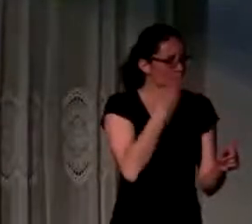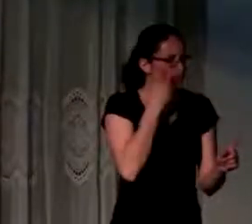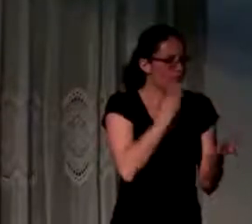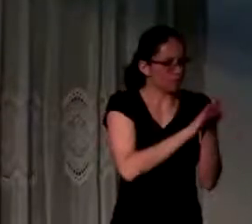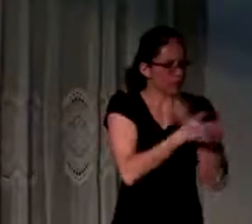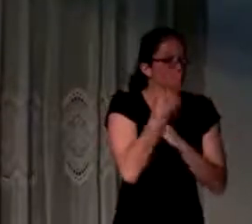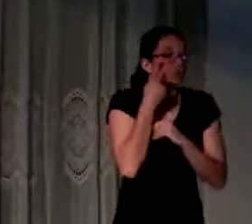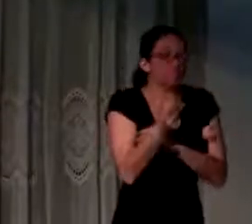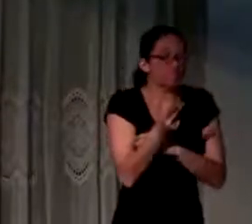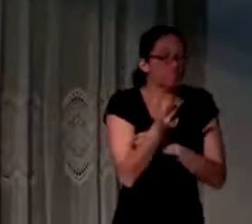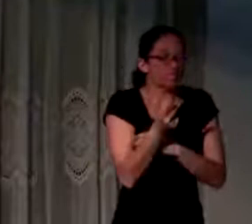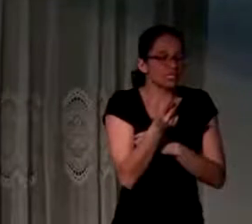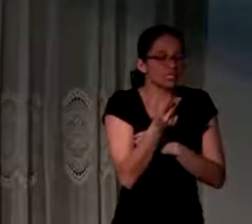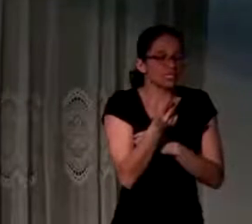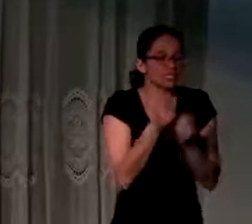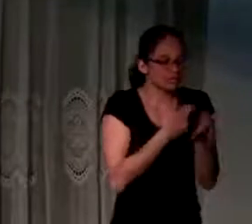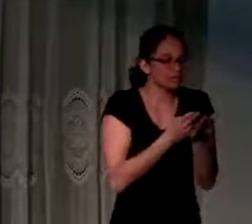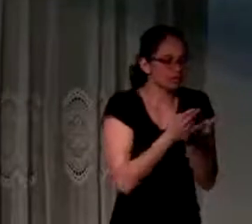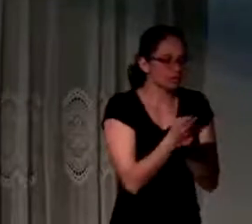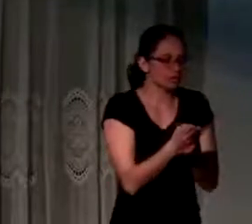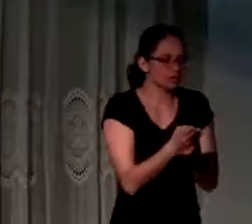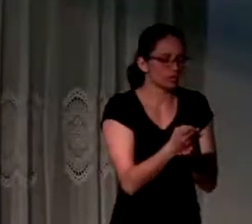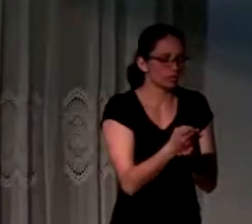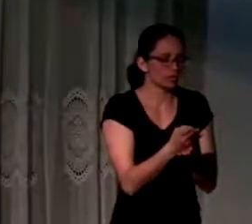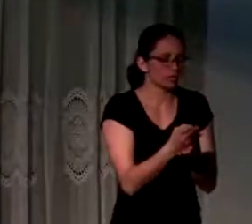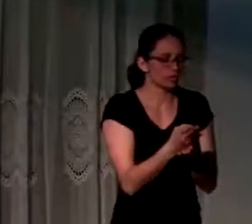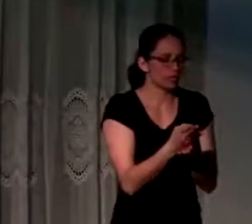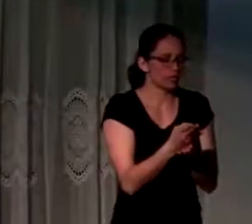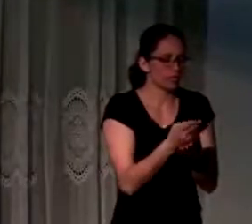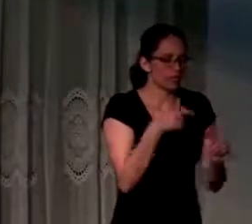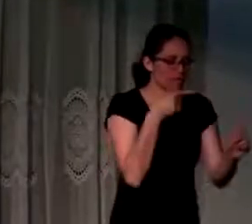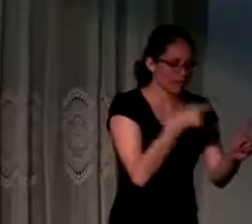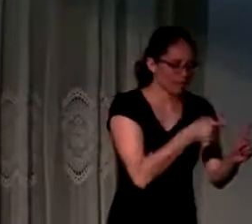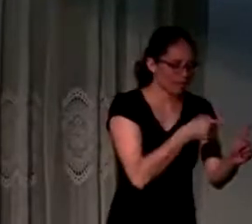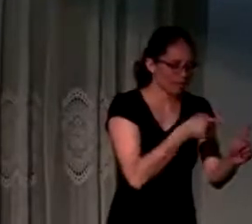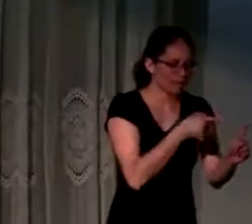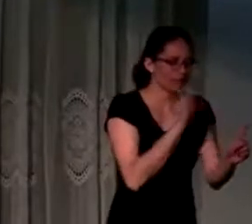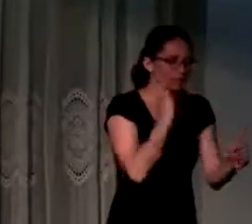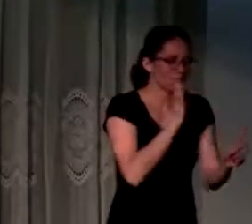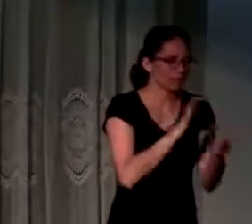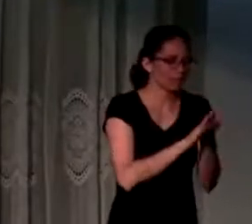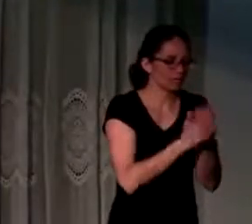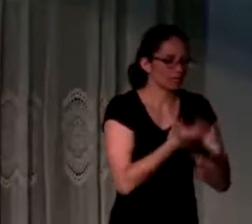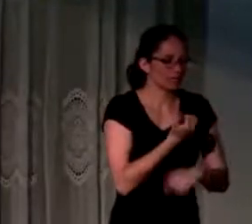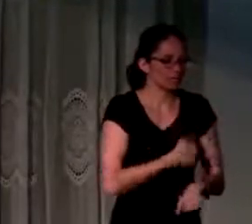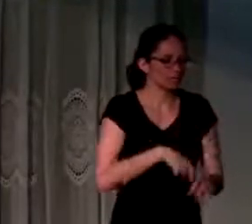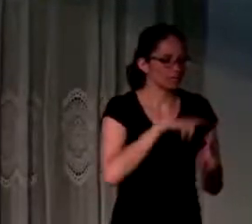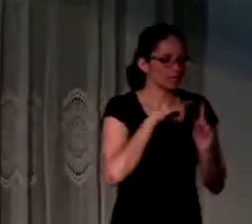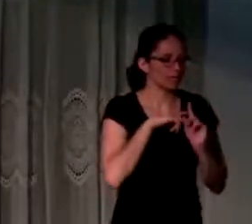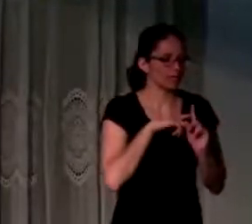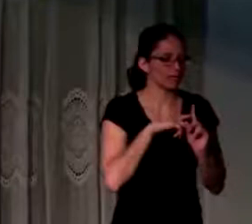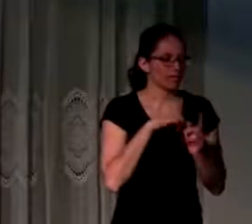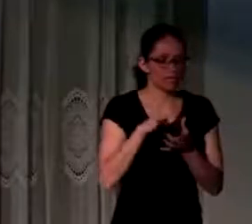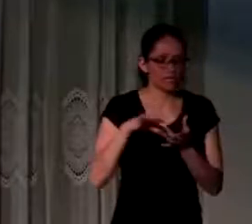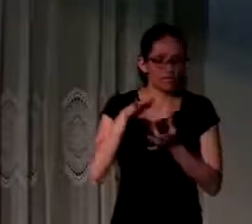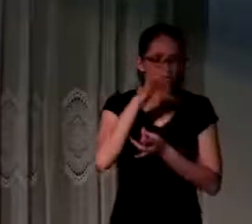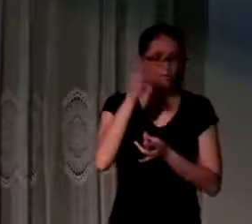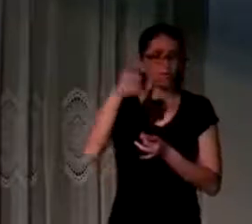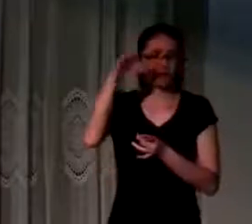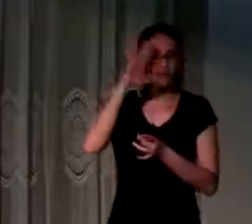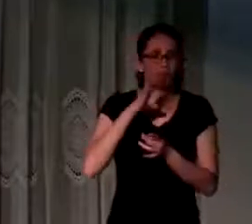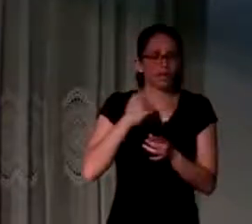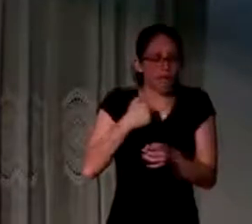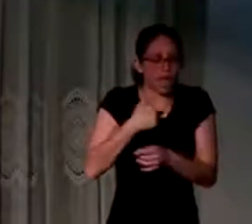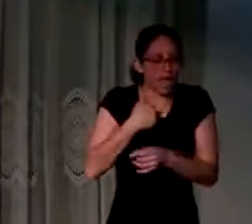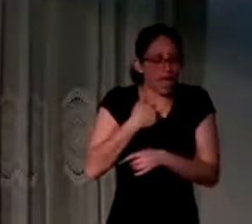to see the truth, that they also might be saved. Spirit of God, I know